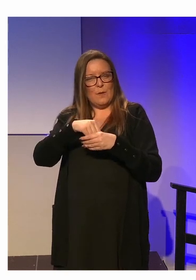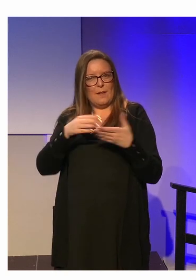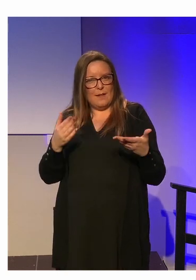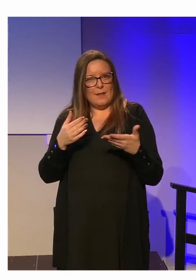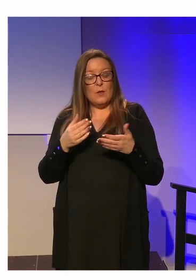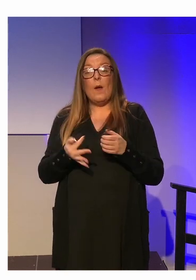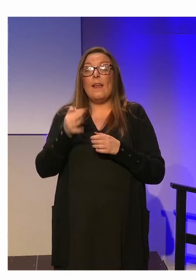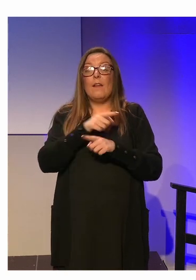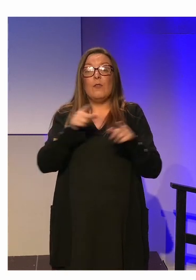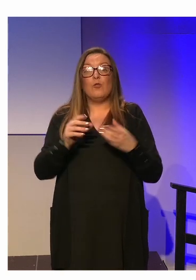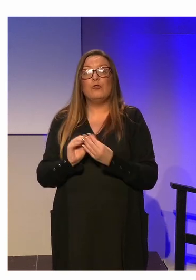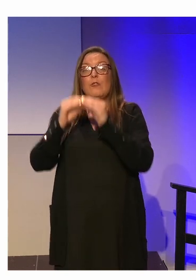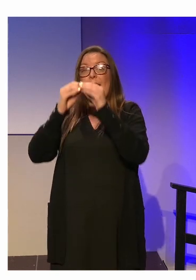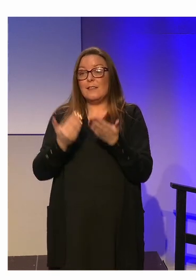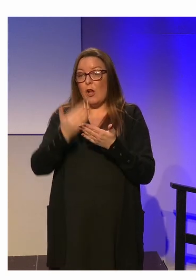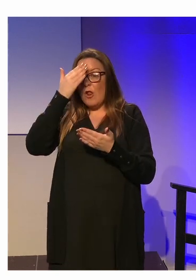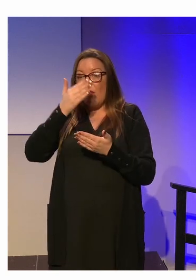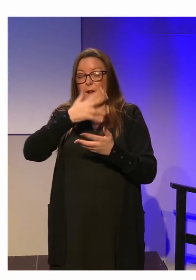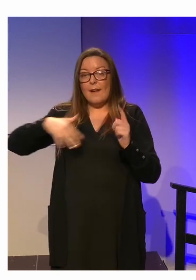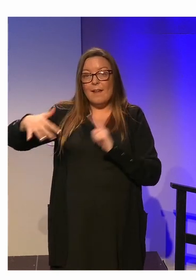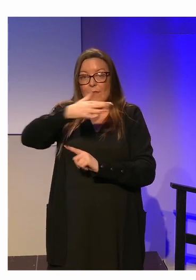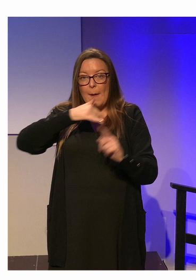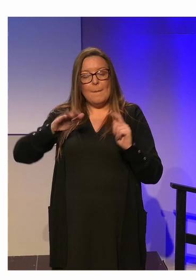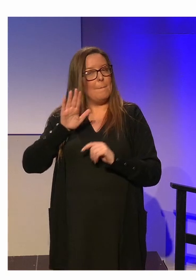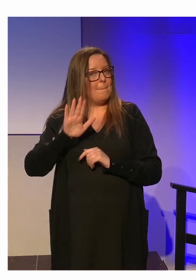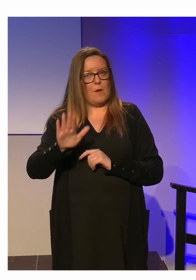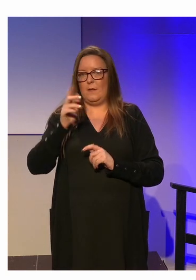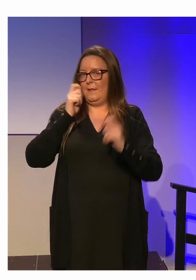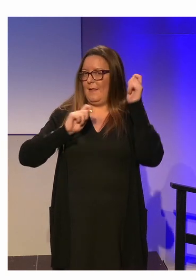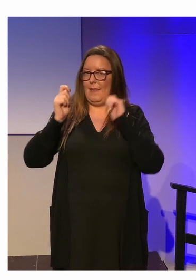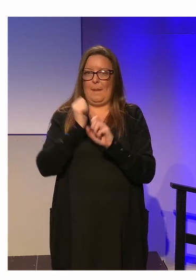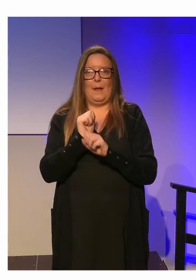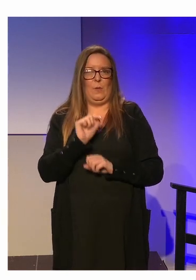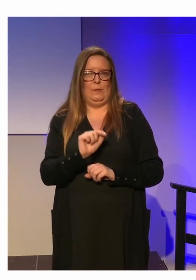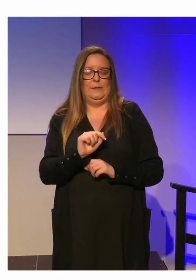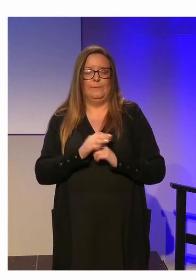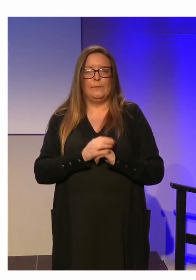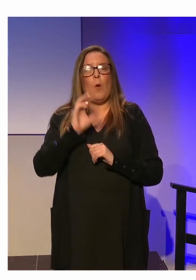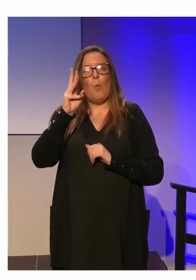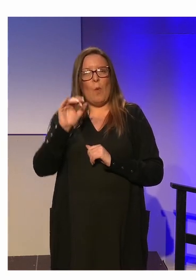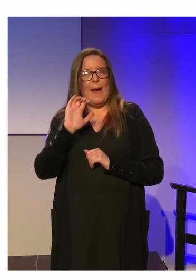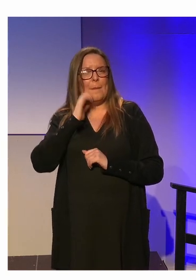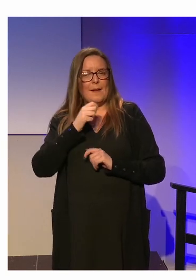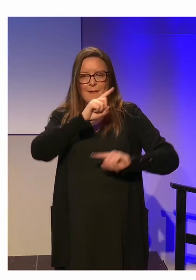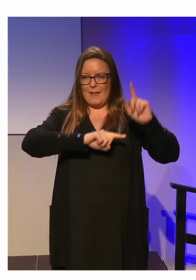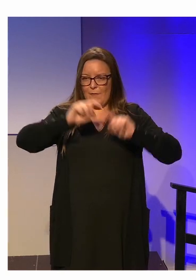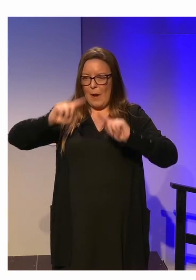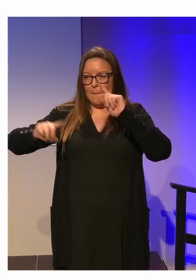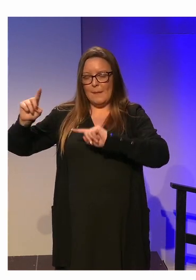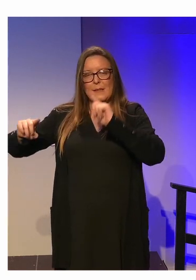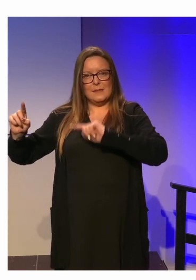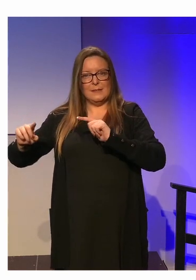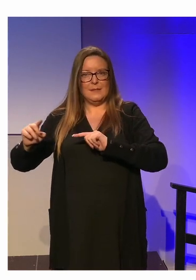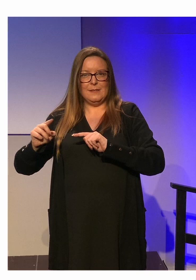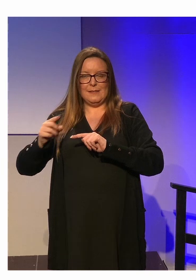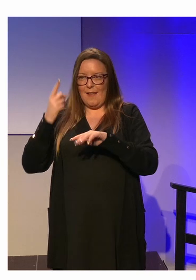learning environment, you have to think about that as a part of it because variability is predictable.